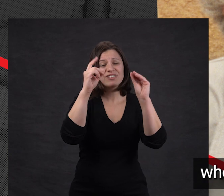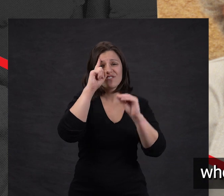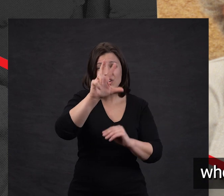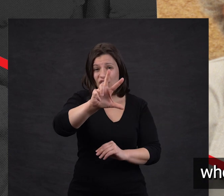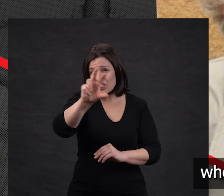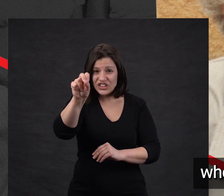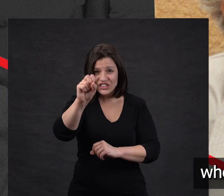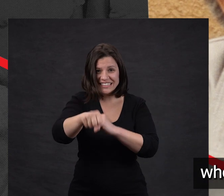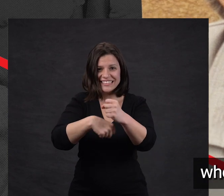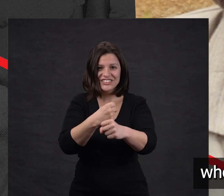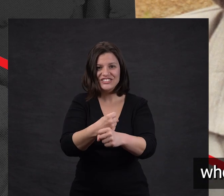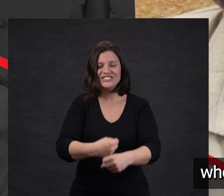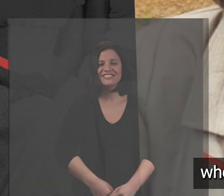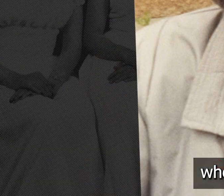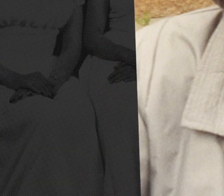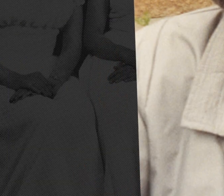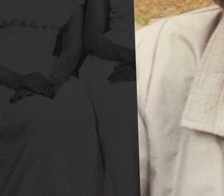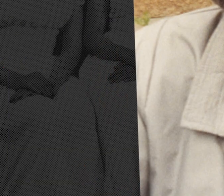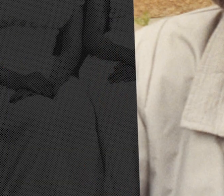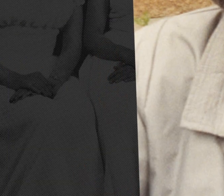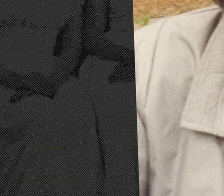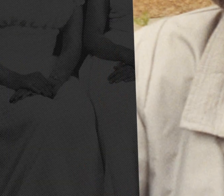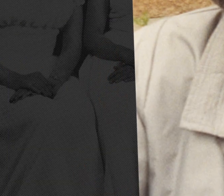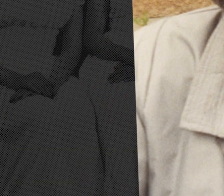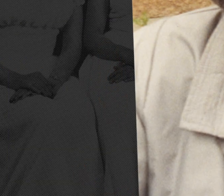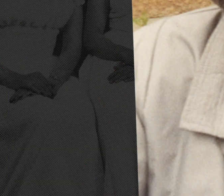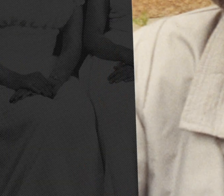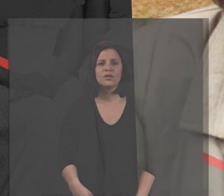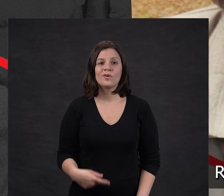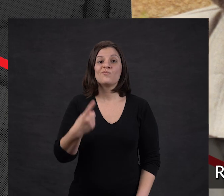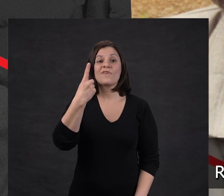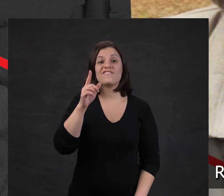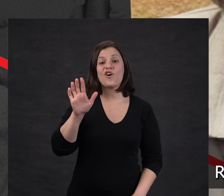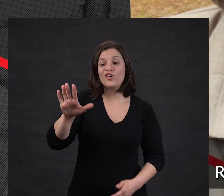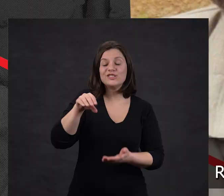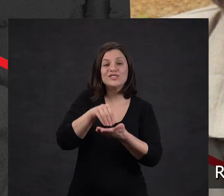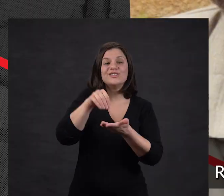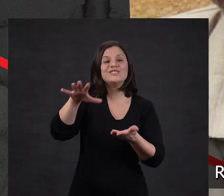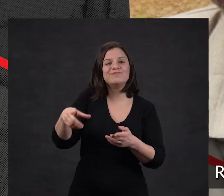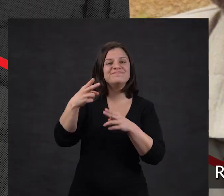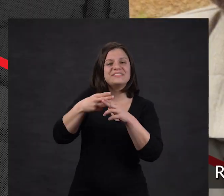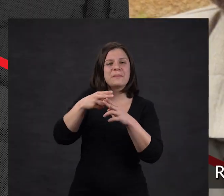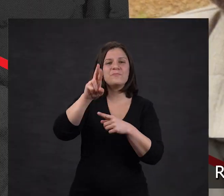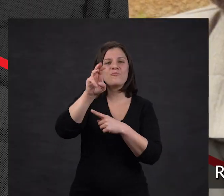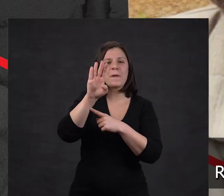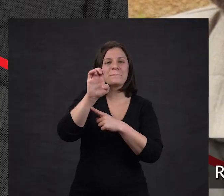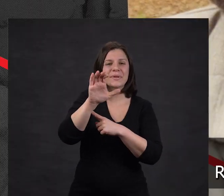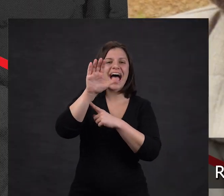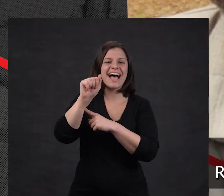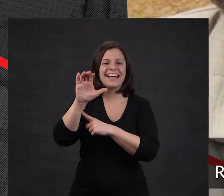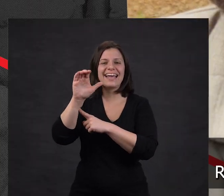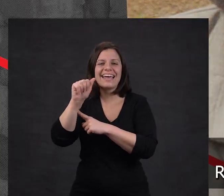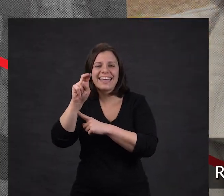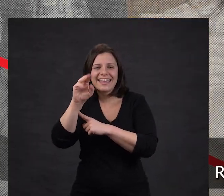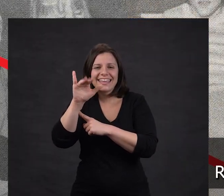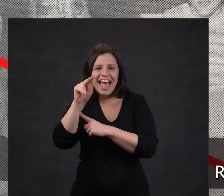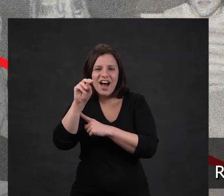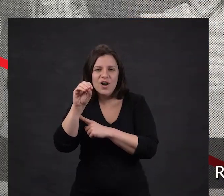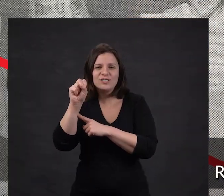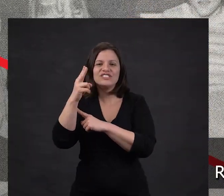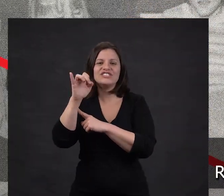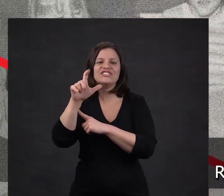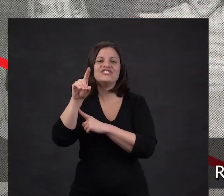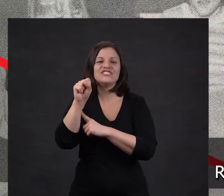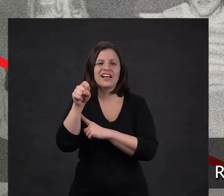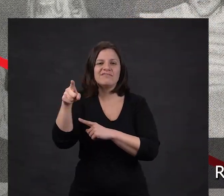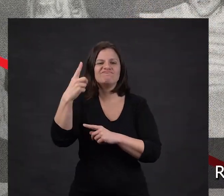30 years. Photos, Rebecca Shields during an interview, Bambi teaching young students. One of her students, Rebecca Cancino Shields, remembers